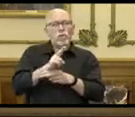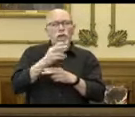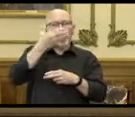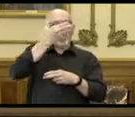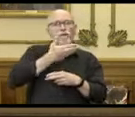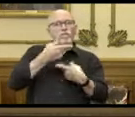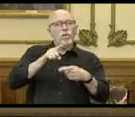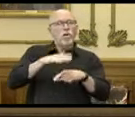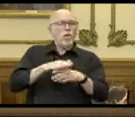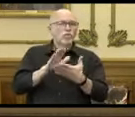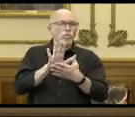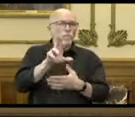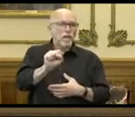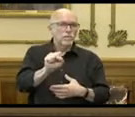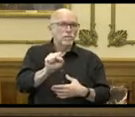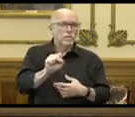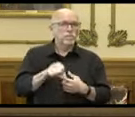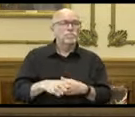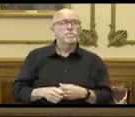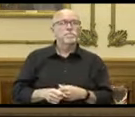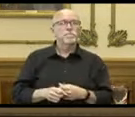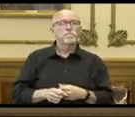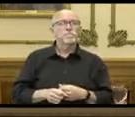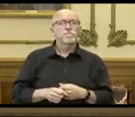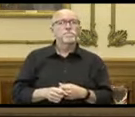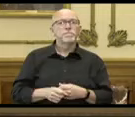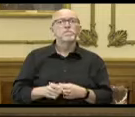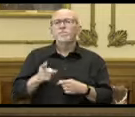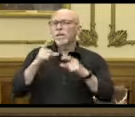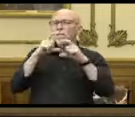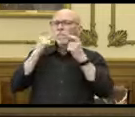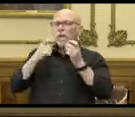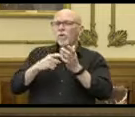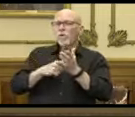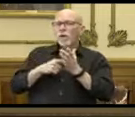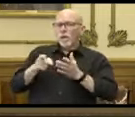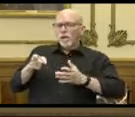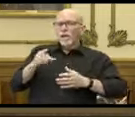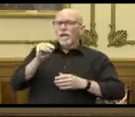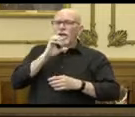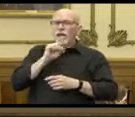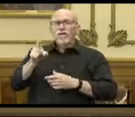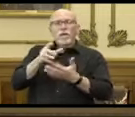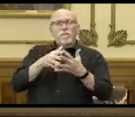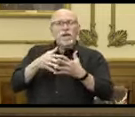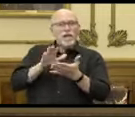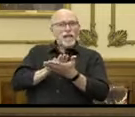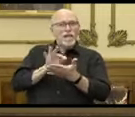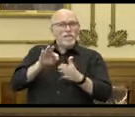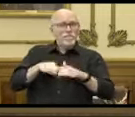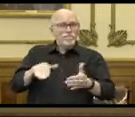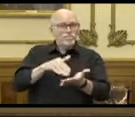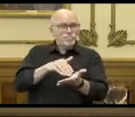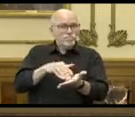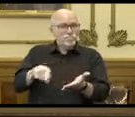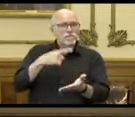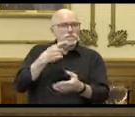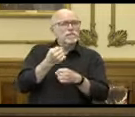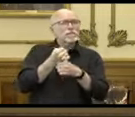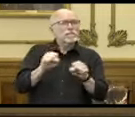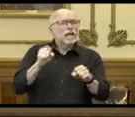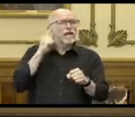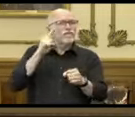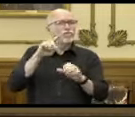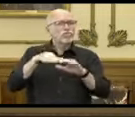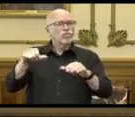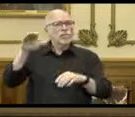on a school bus. A note on mask requirements and age. The American Academy of Pediatrics says it is safe for children down